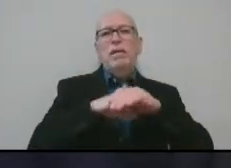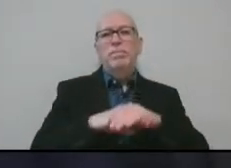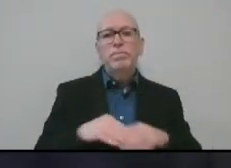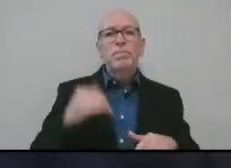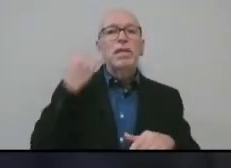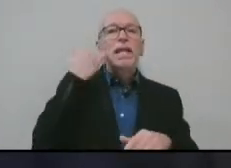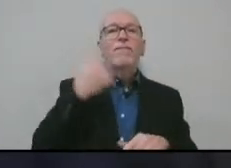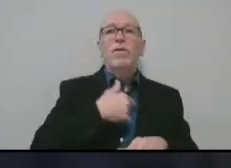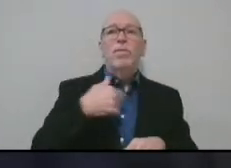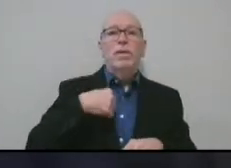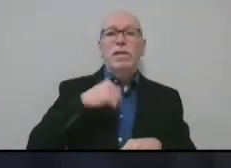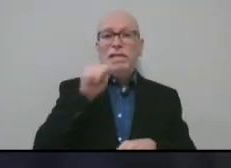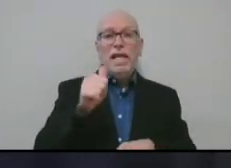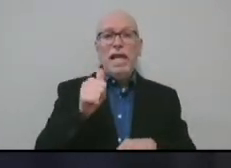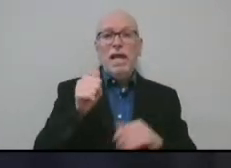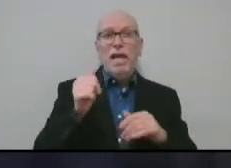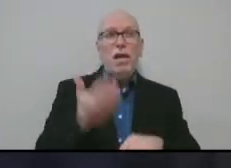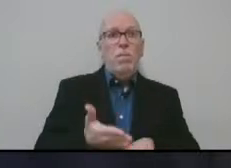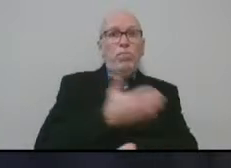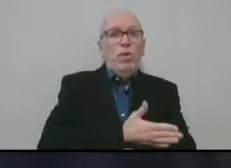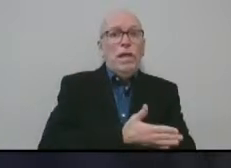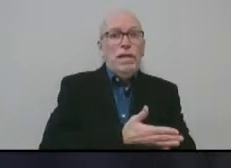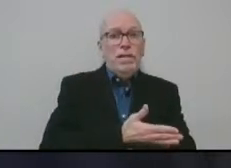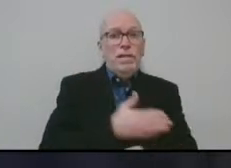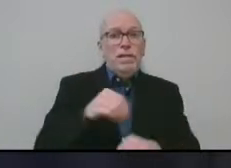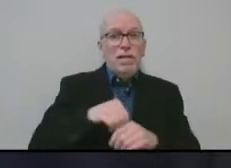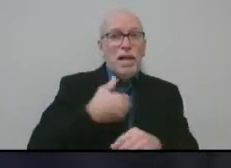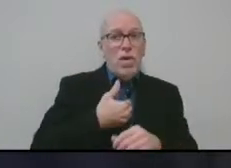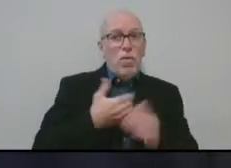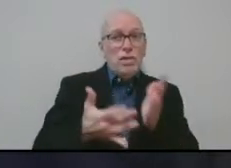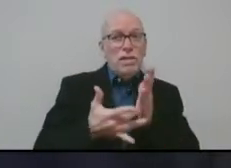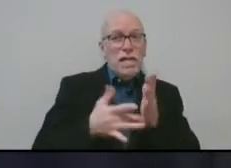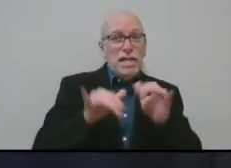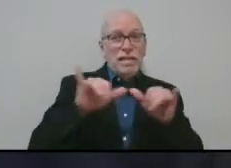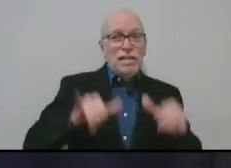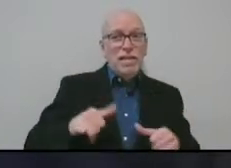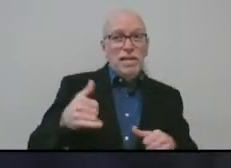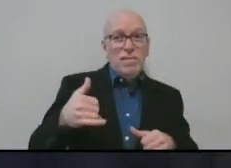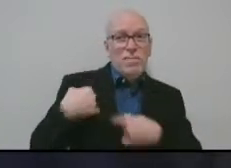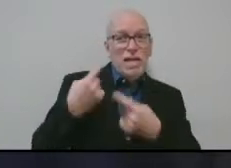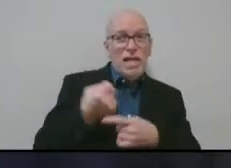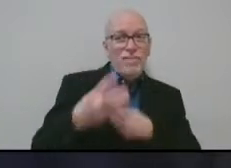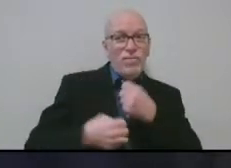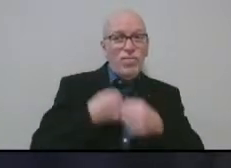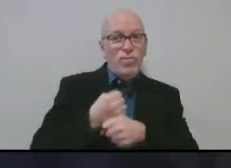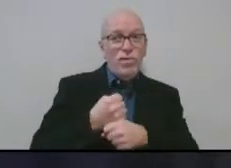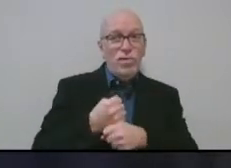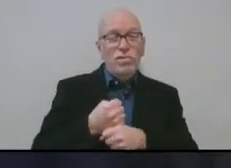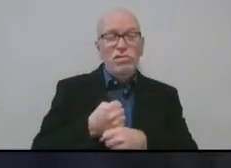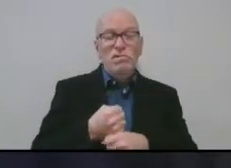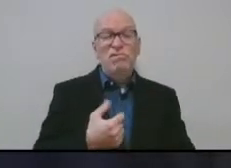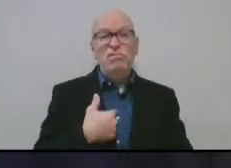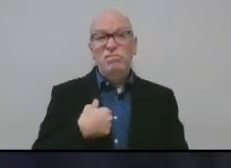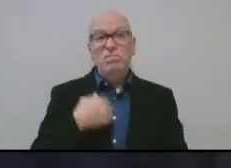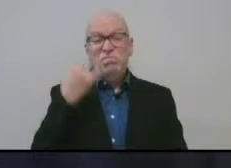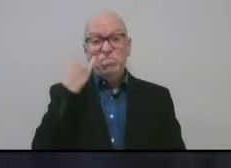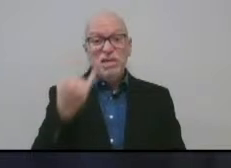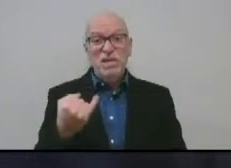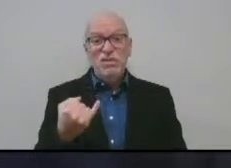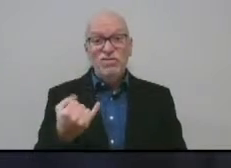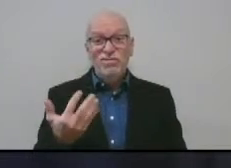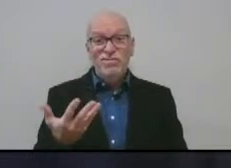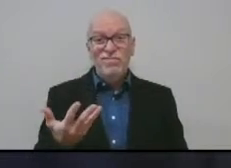made upgrades to the IT system over the last few years, I could only imagine